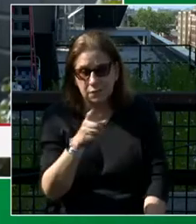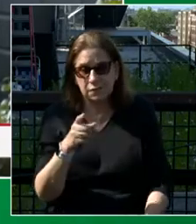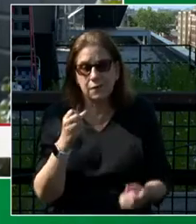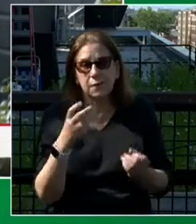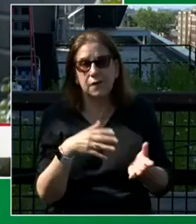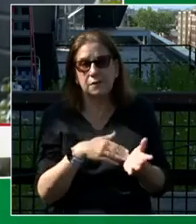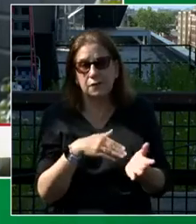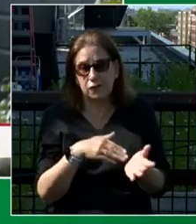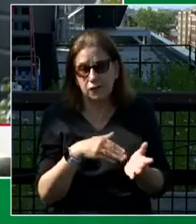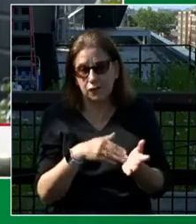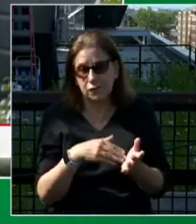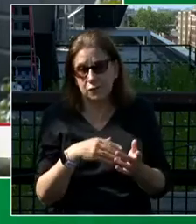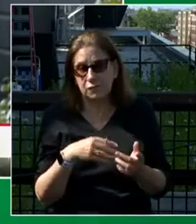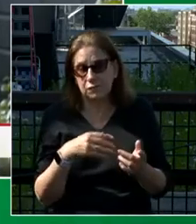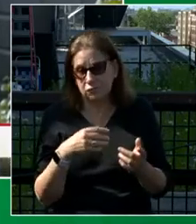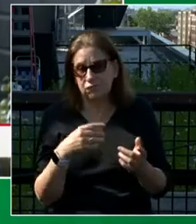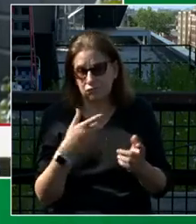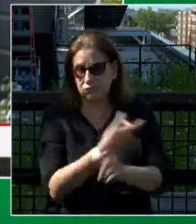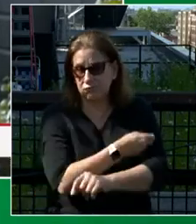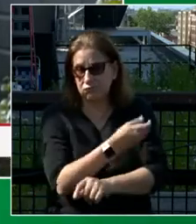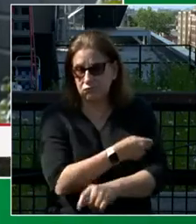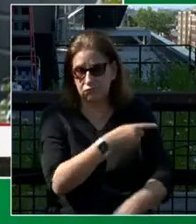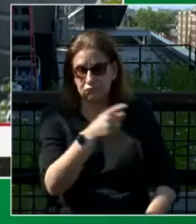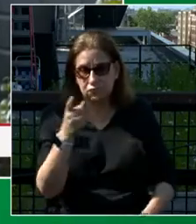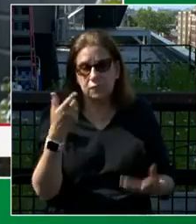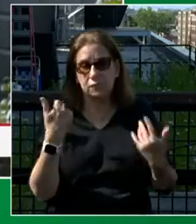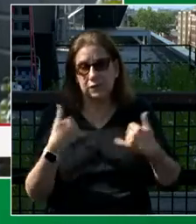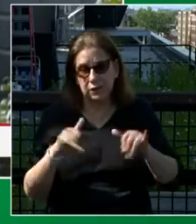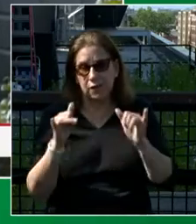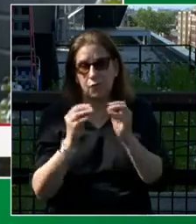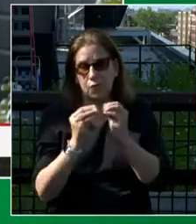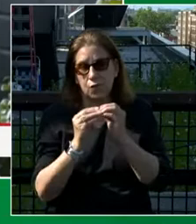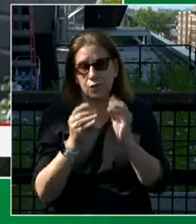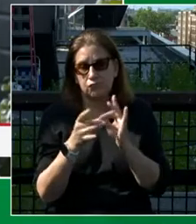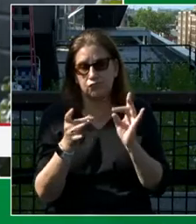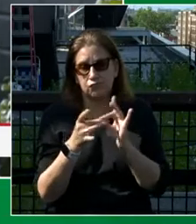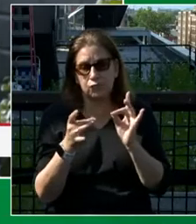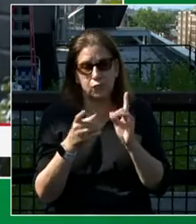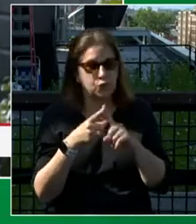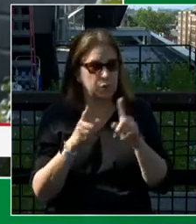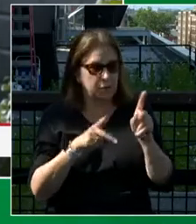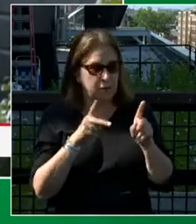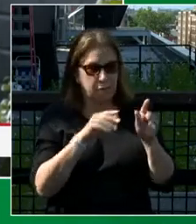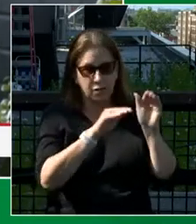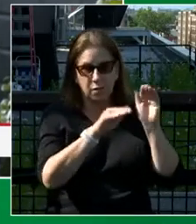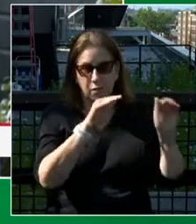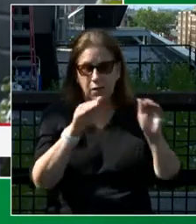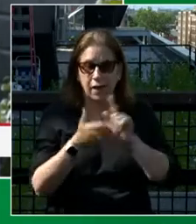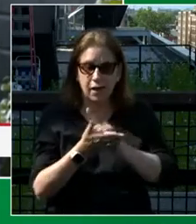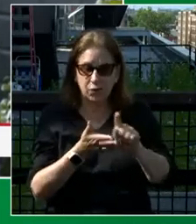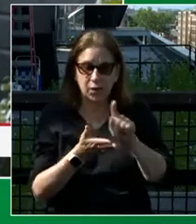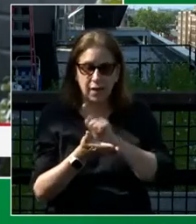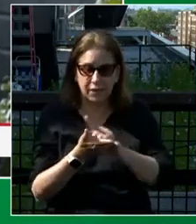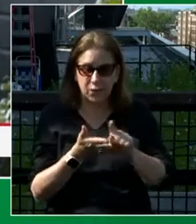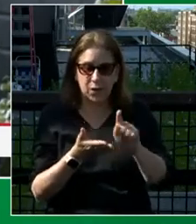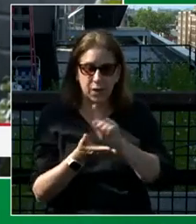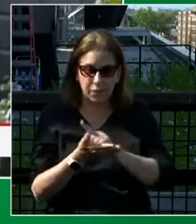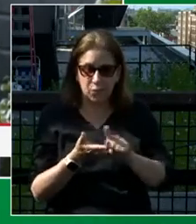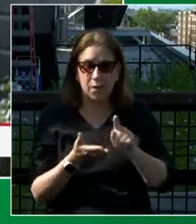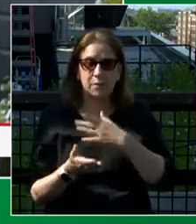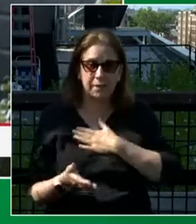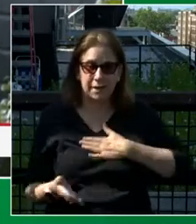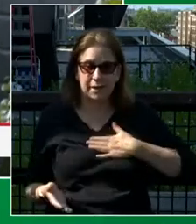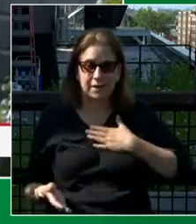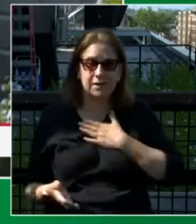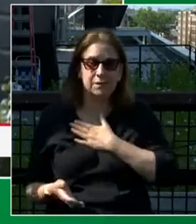of our team members in weekly updates and then monthly town halls why the vaccine is safe and giving some answers. But